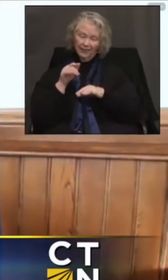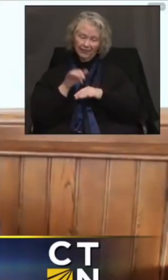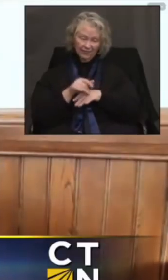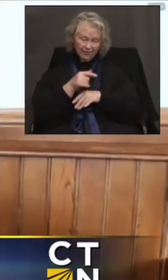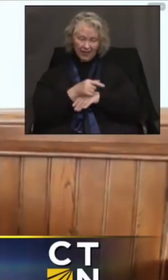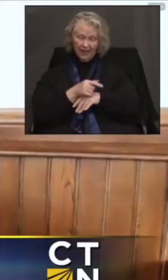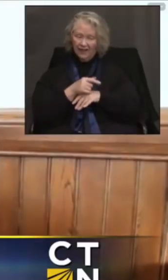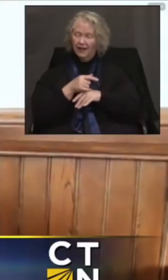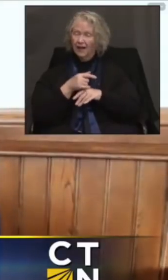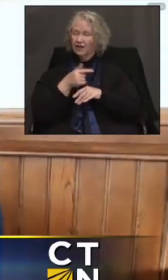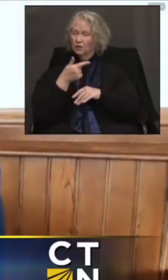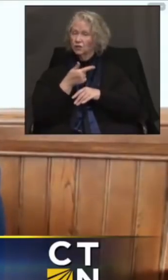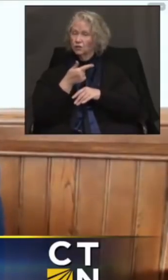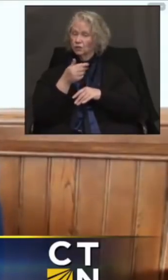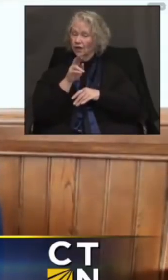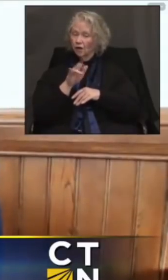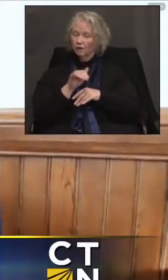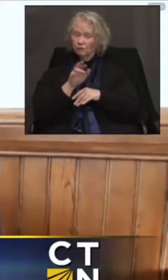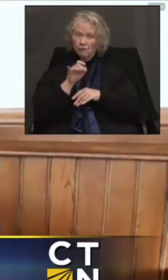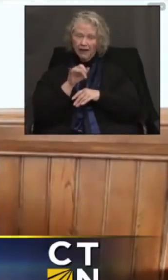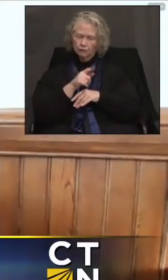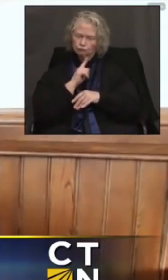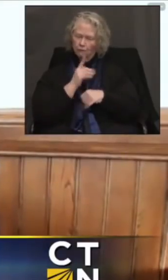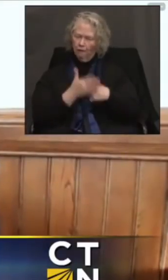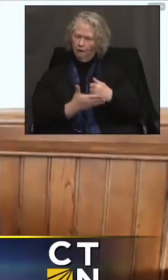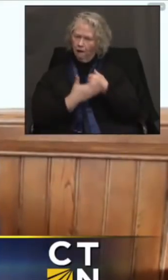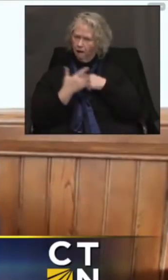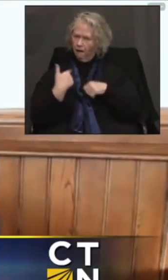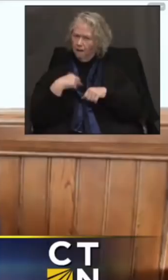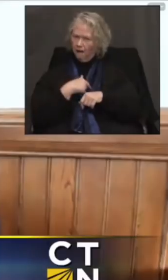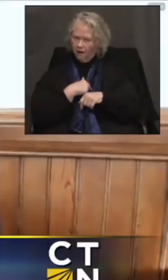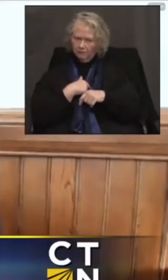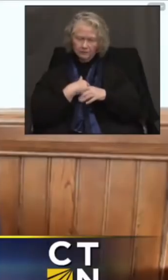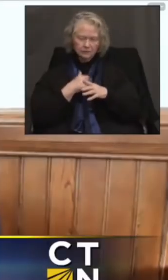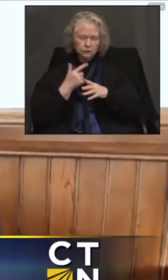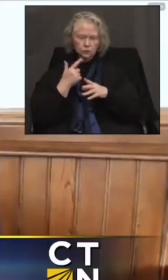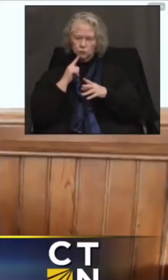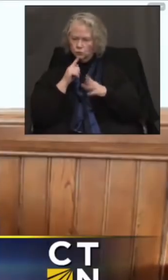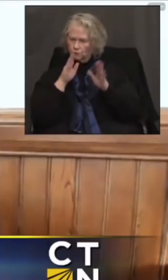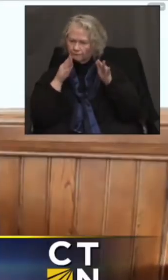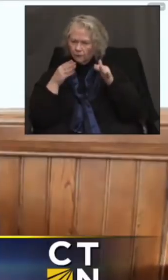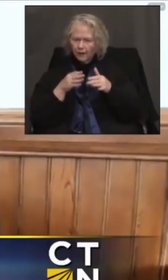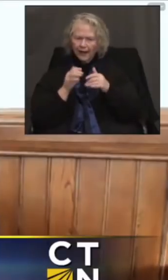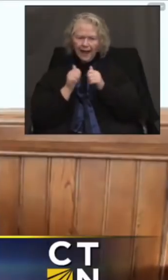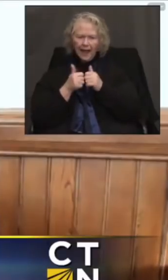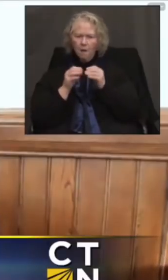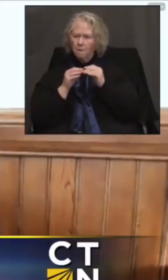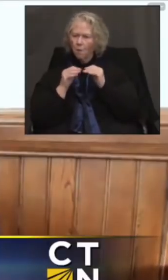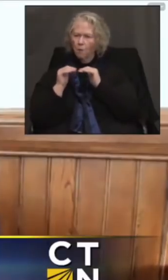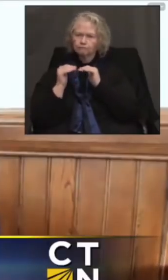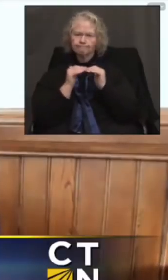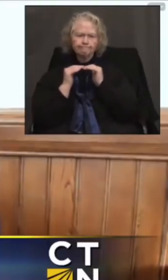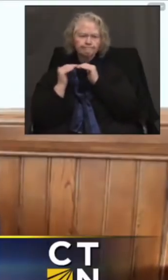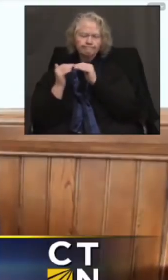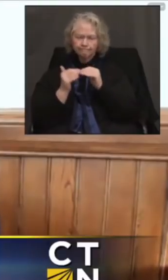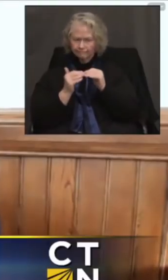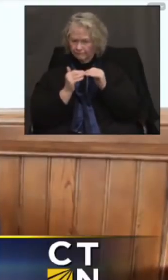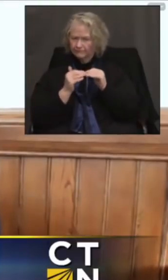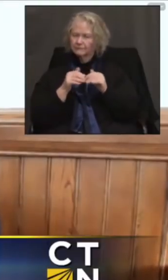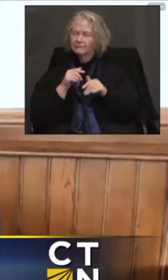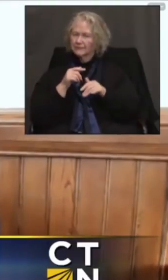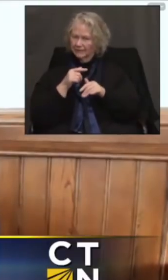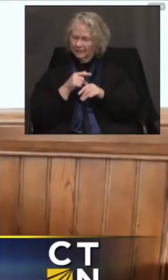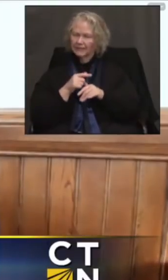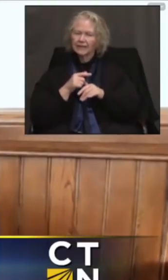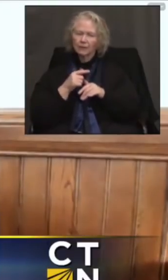who has greatly helped informed the administration on our equity efforts, as he talked about earlier in this press